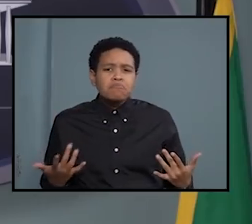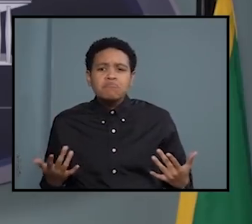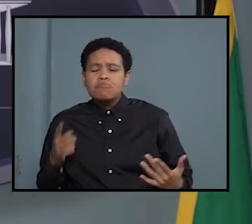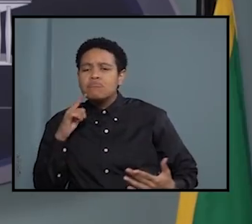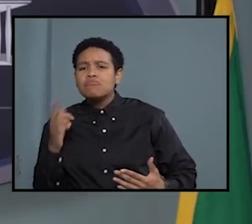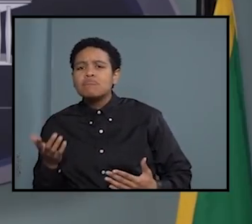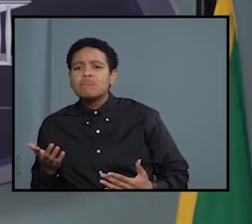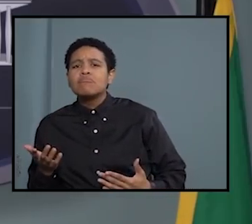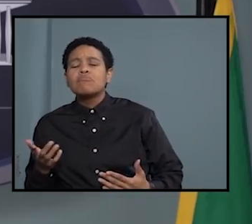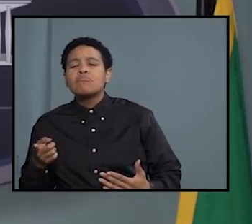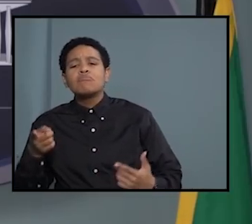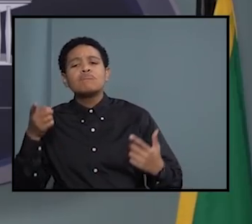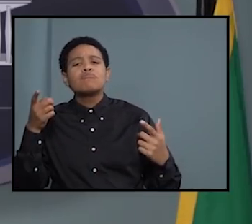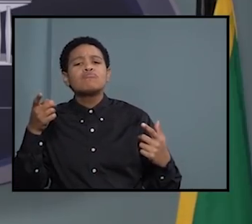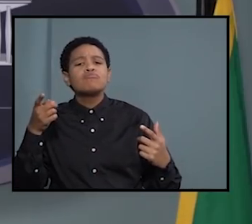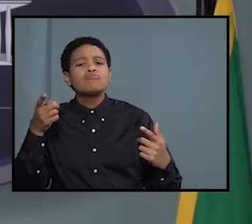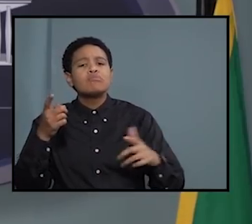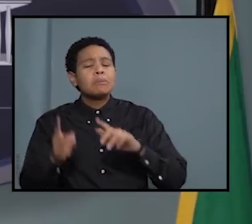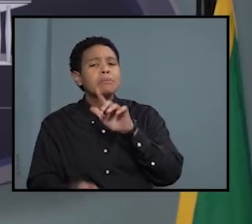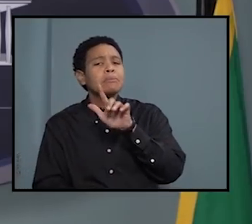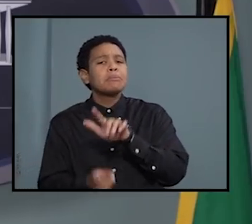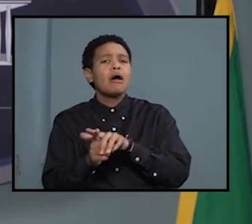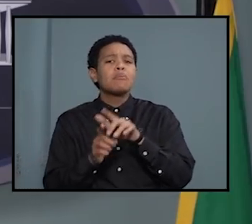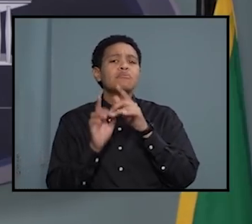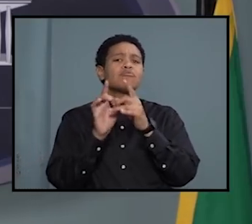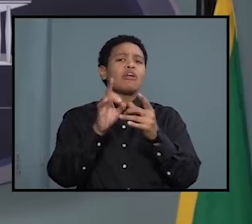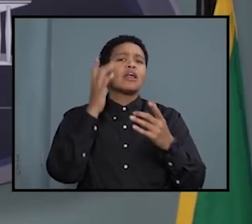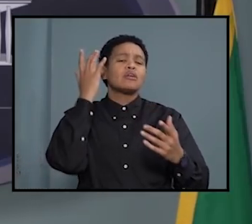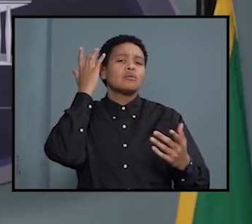as a result of the